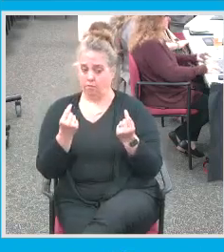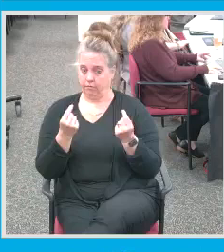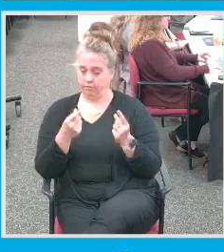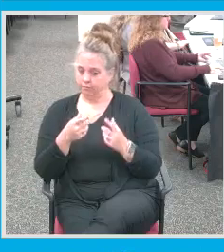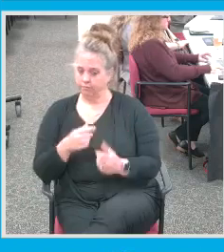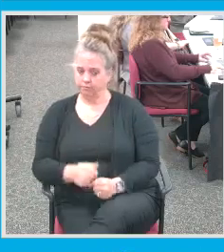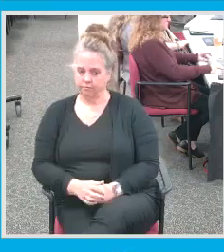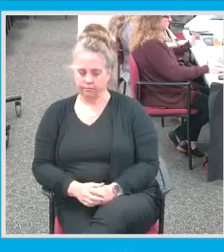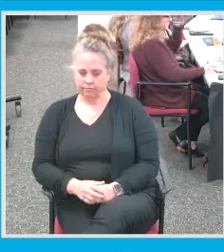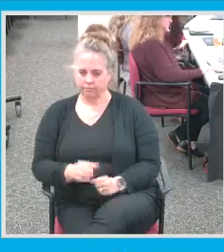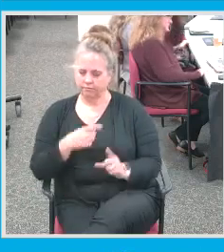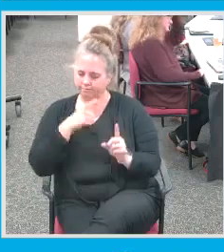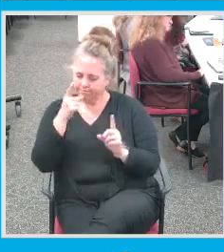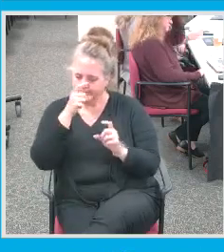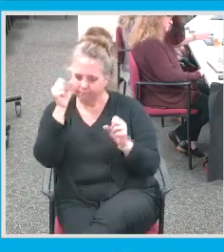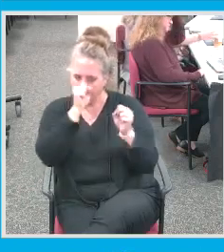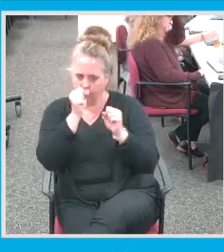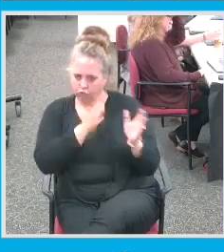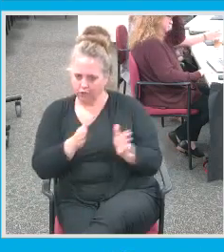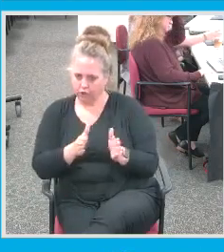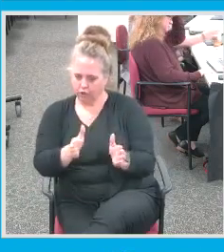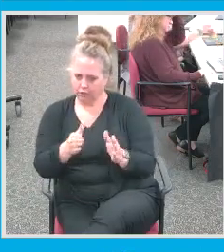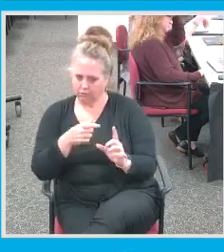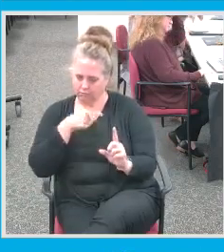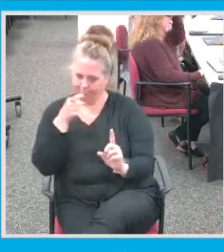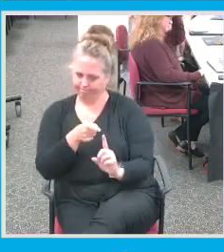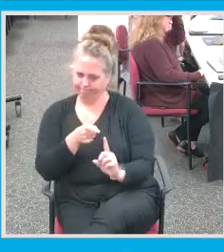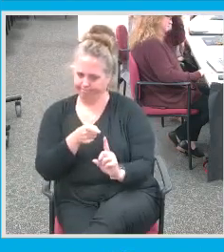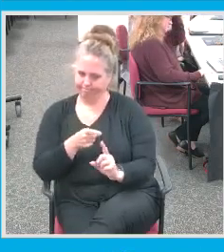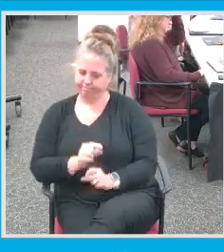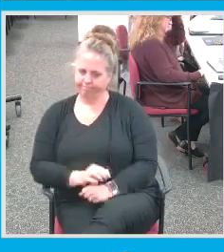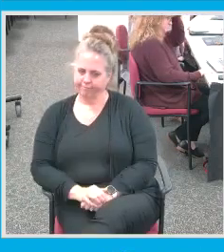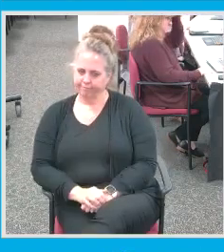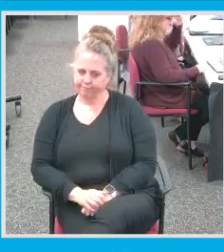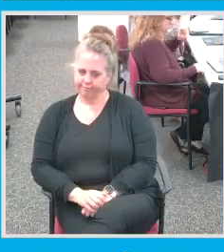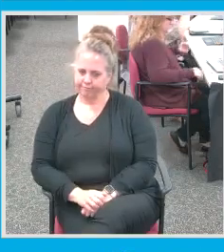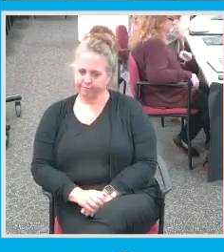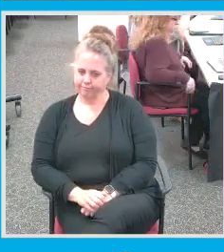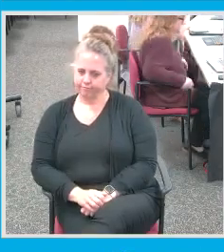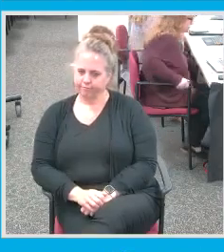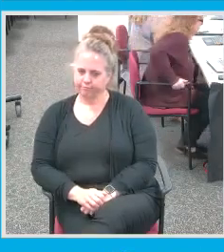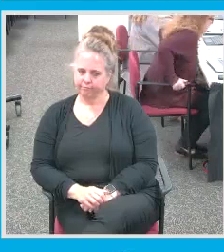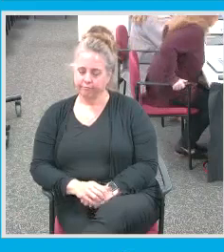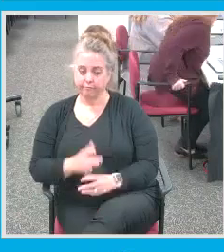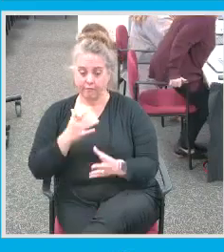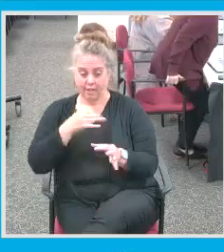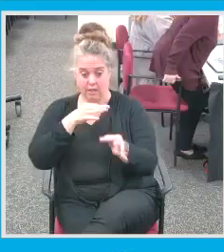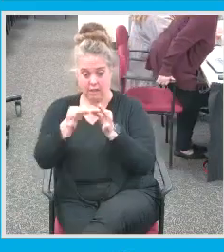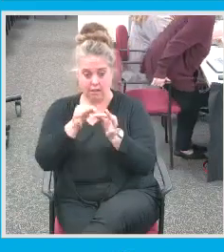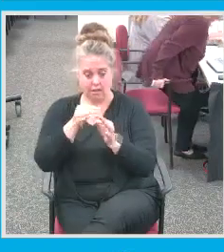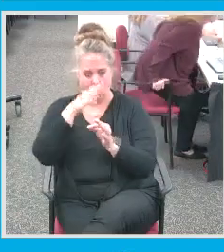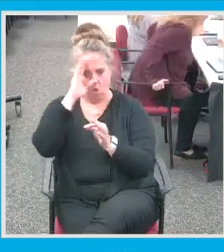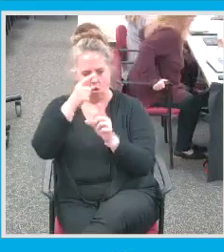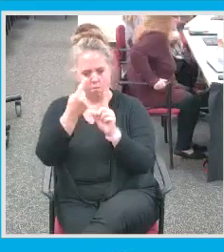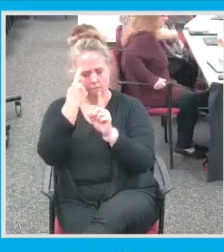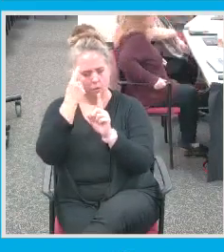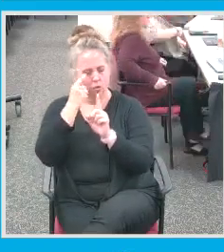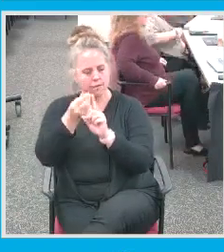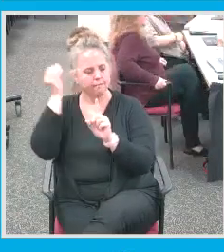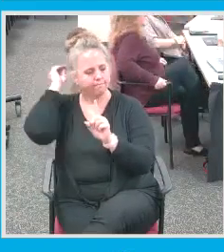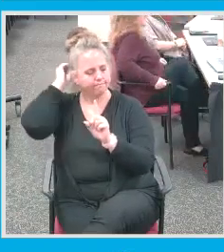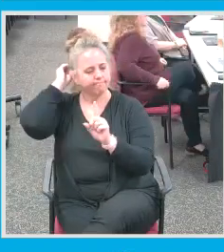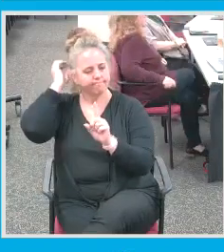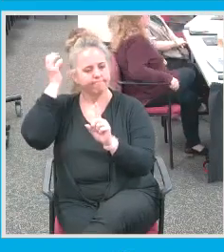strategy that I hope that you will take into consideration and partner with us in the suicide prevention